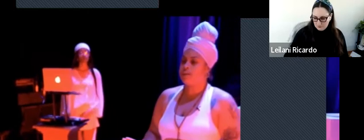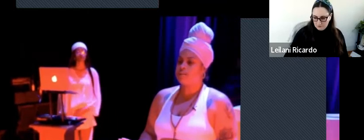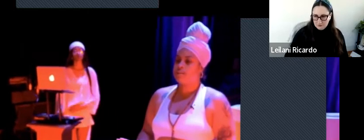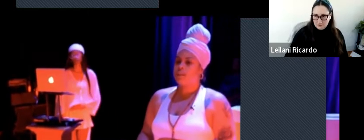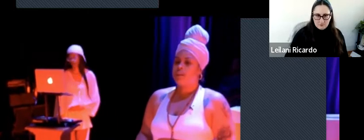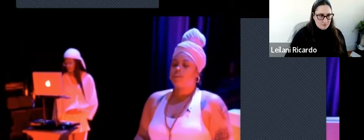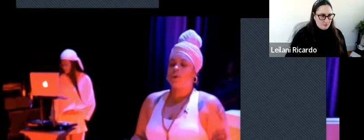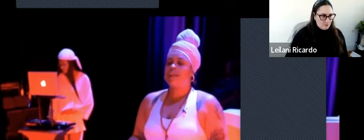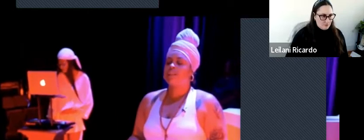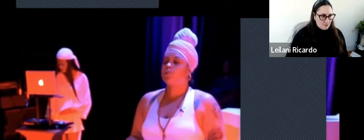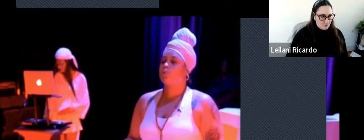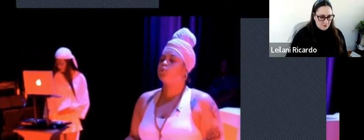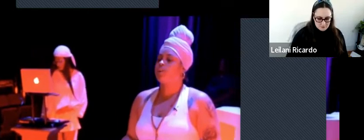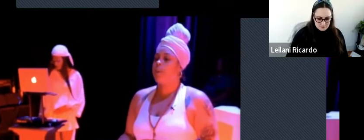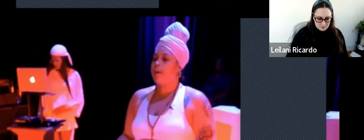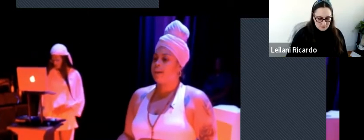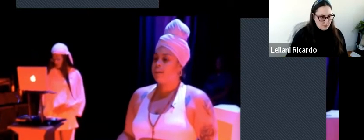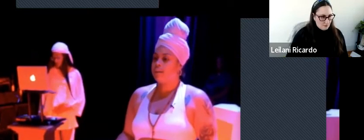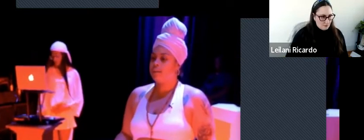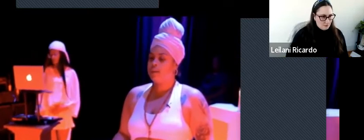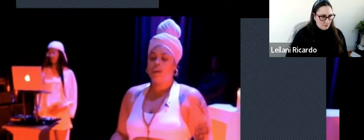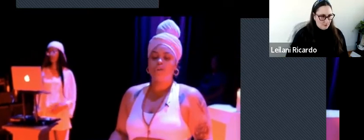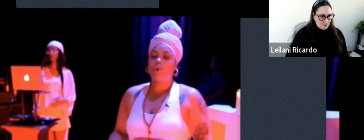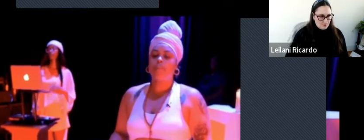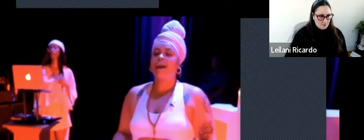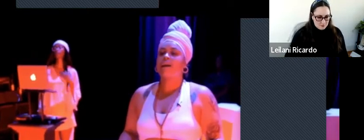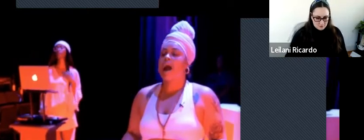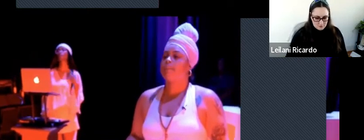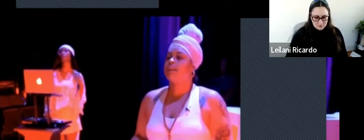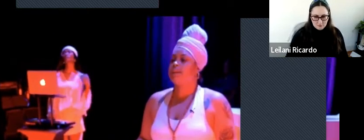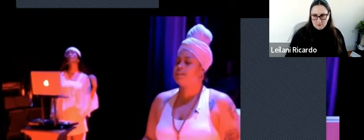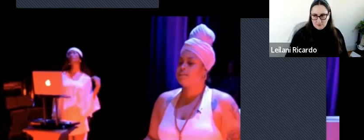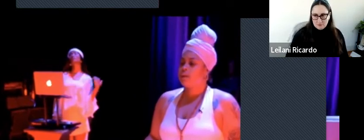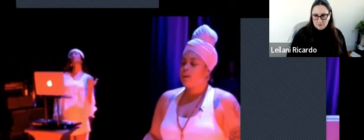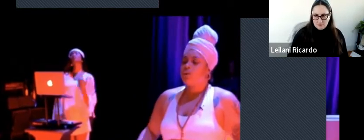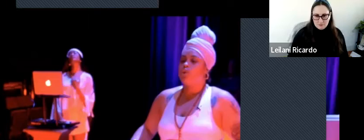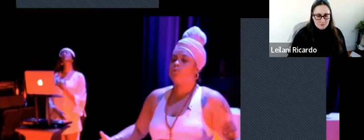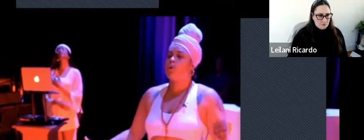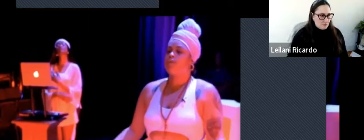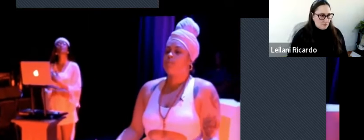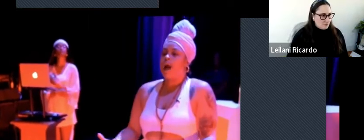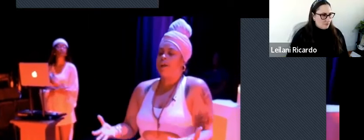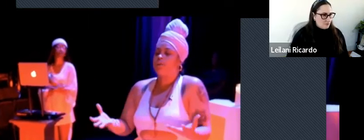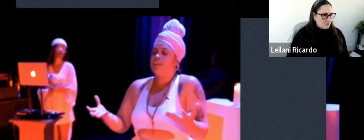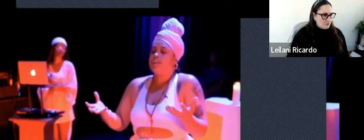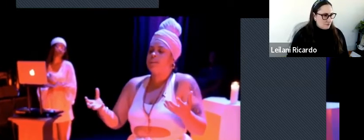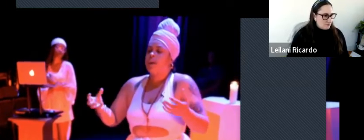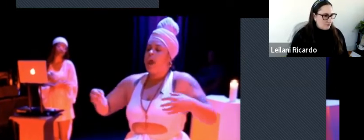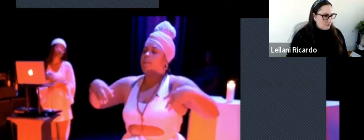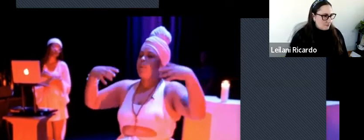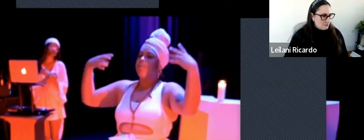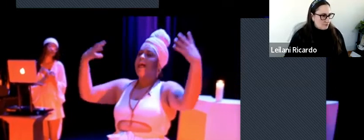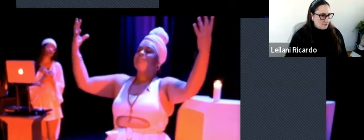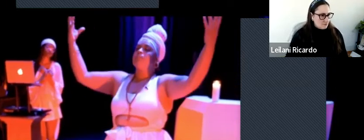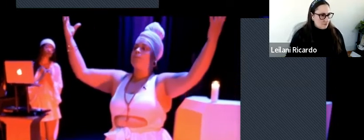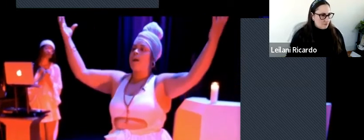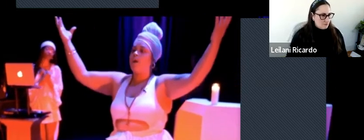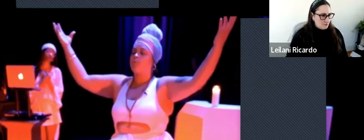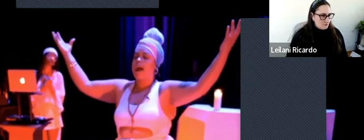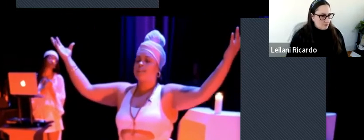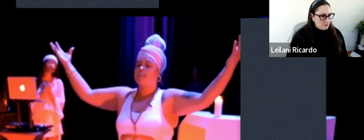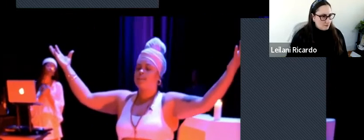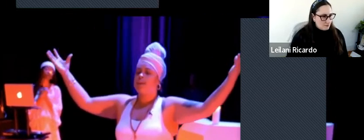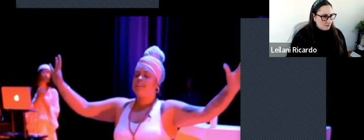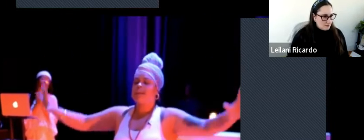your knees. Don't let them shoot you in your back. Don't beg a cop, please. You grew from concrete, and when you blossomed, the